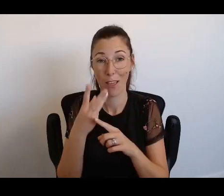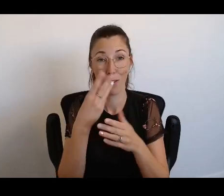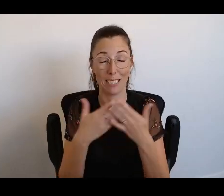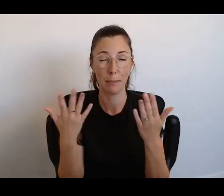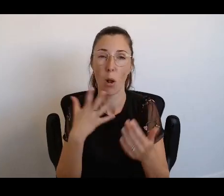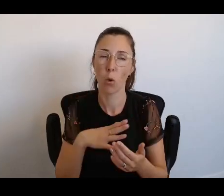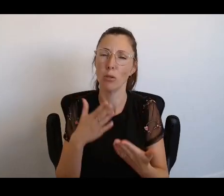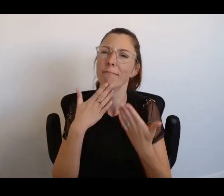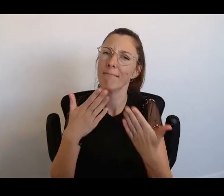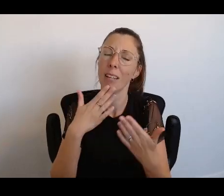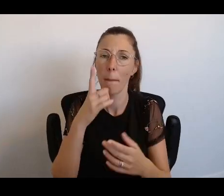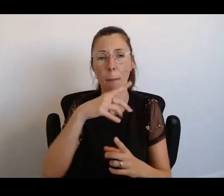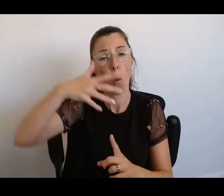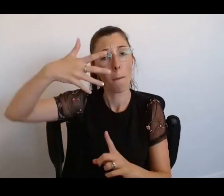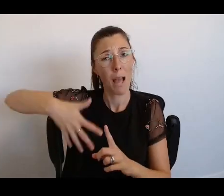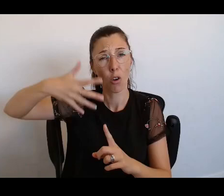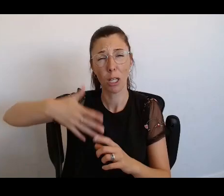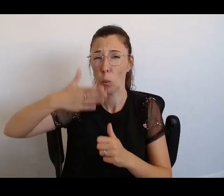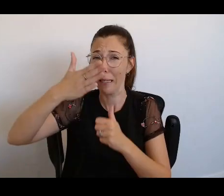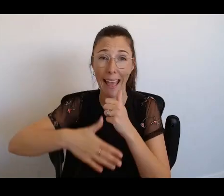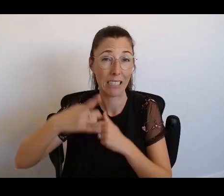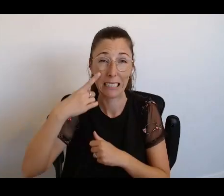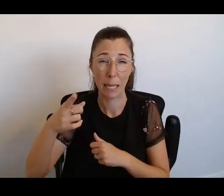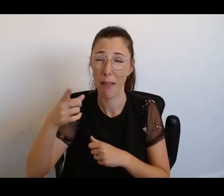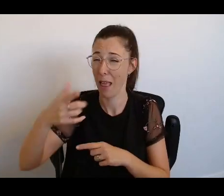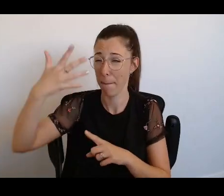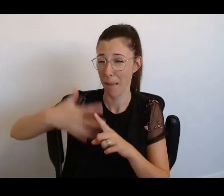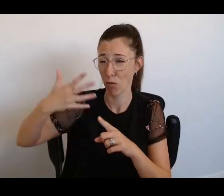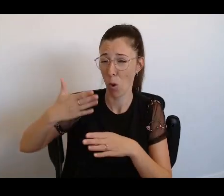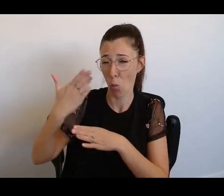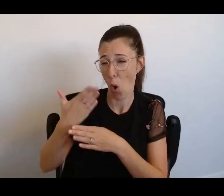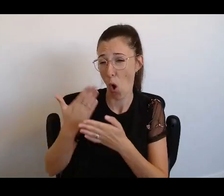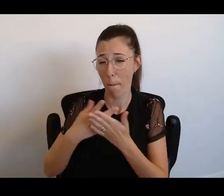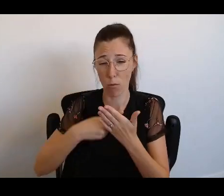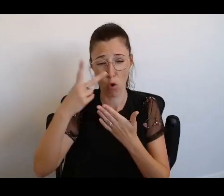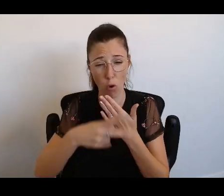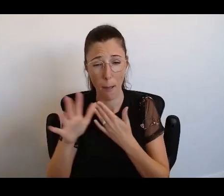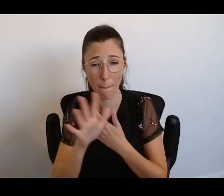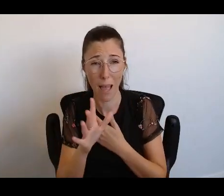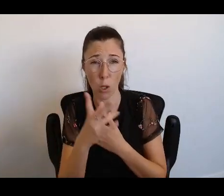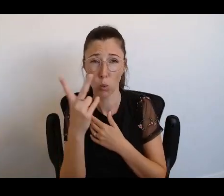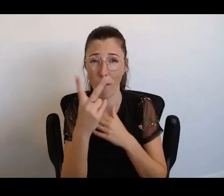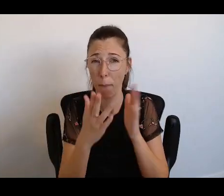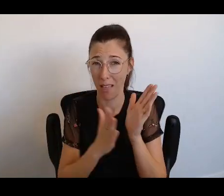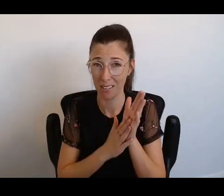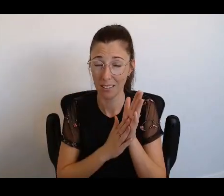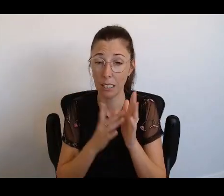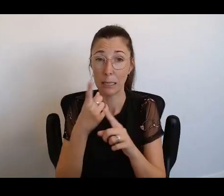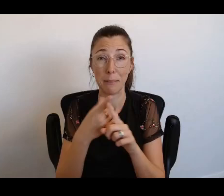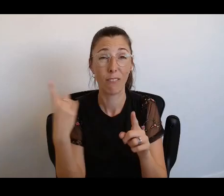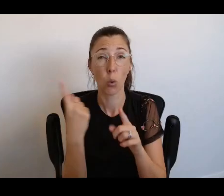never see, that have been working on this program for about 12 months. So that is in particular Isaac